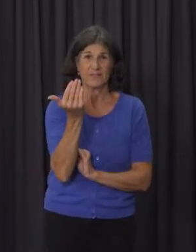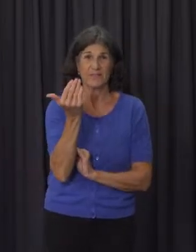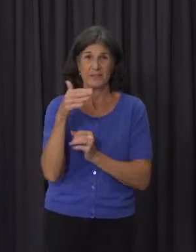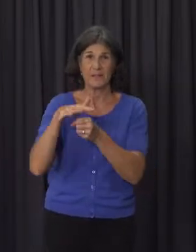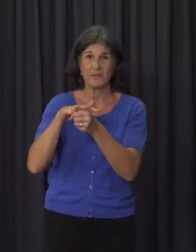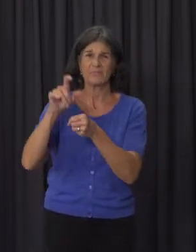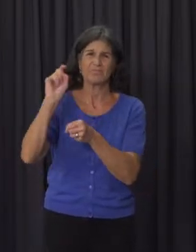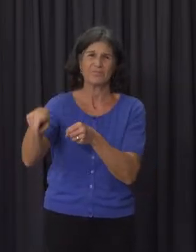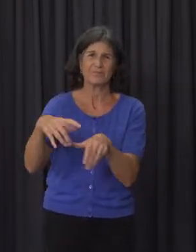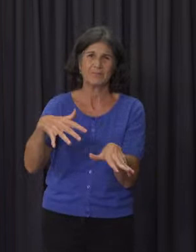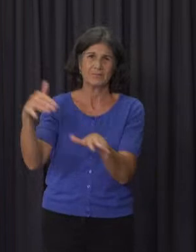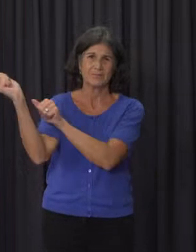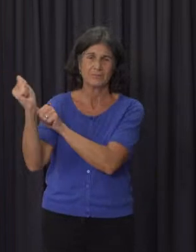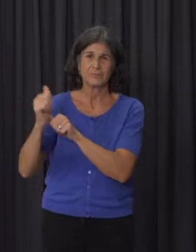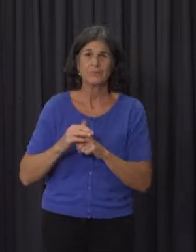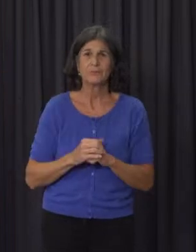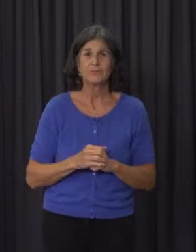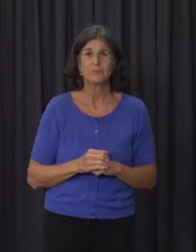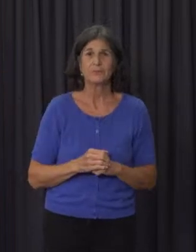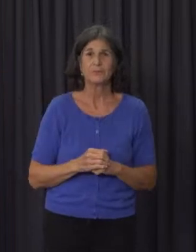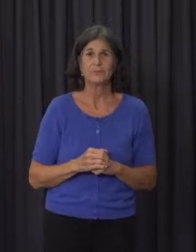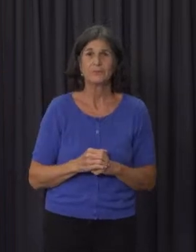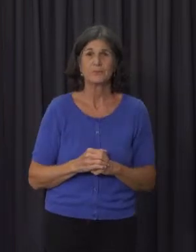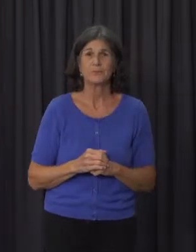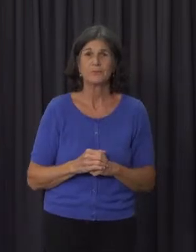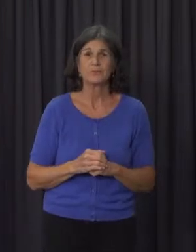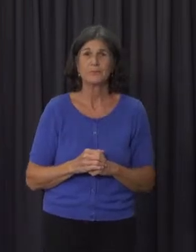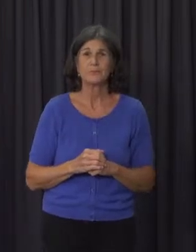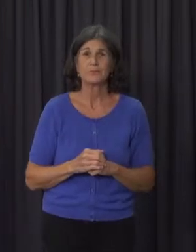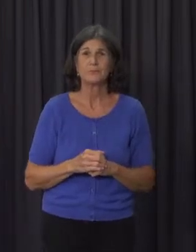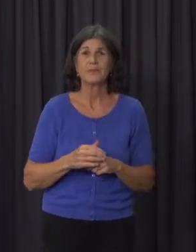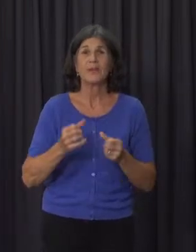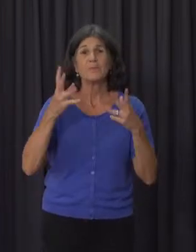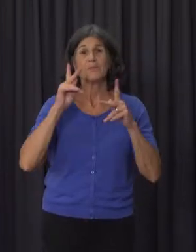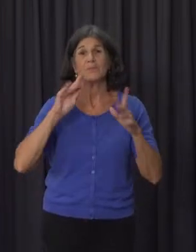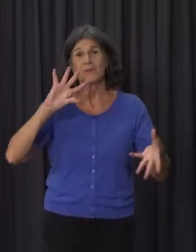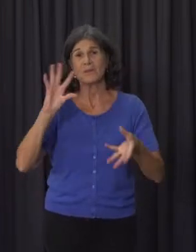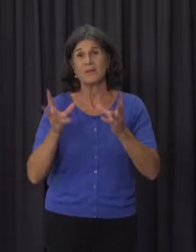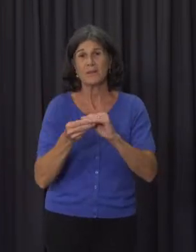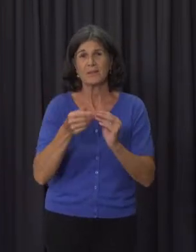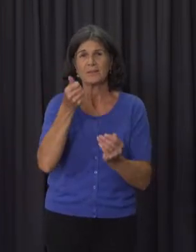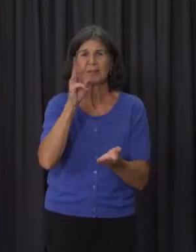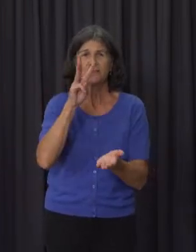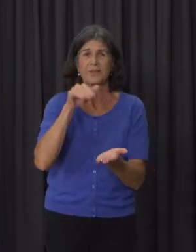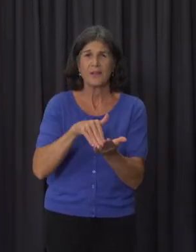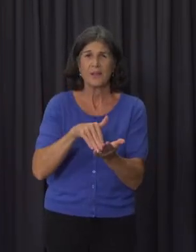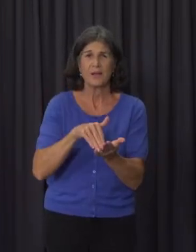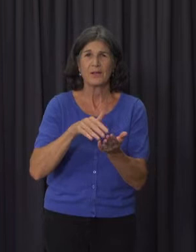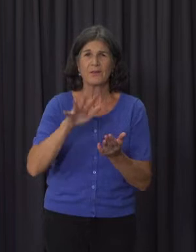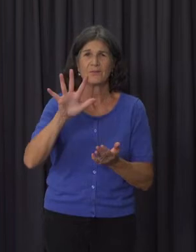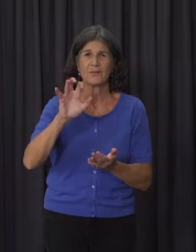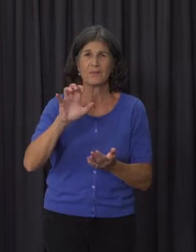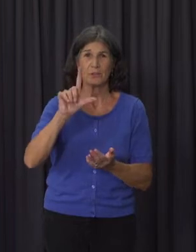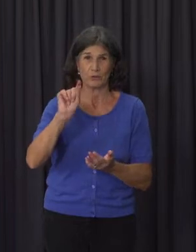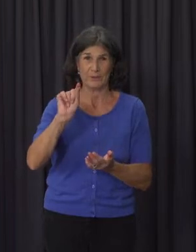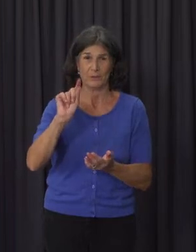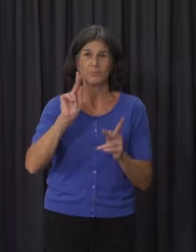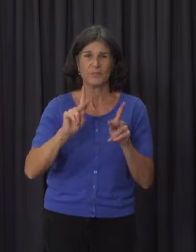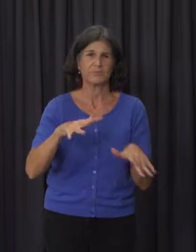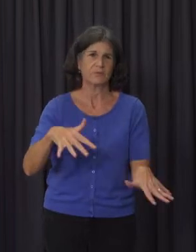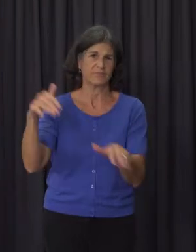Evacuees are registered at 10 reception centres. If you have been evacuated, please register at the nearest reception centre or